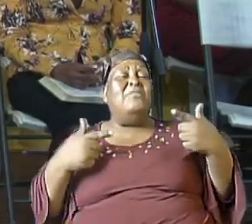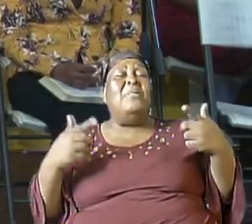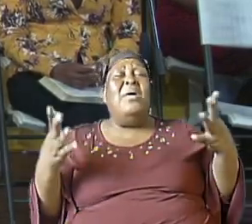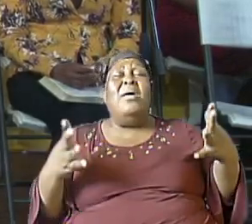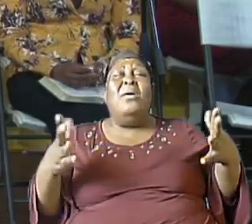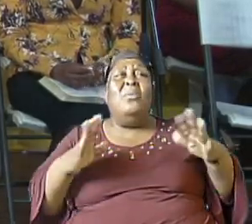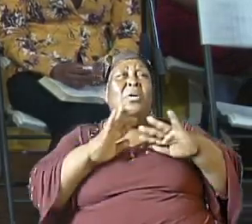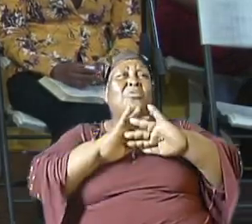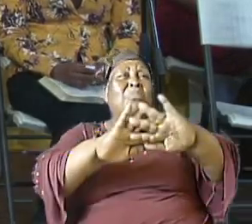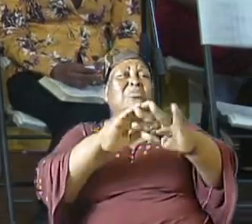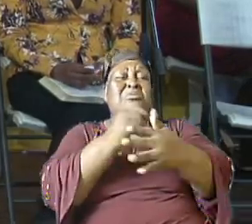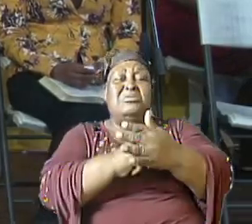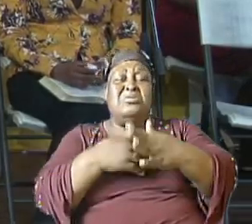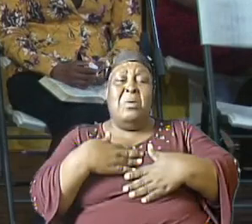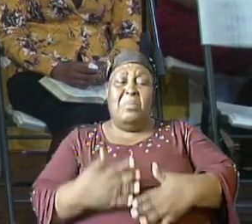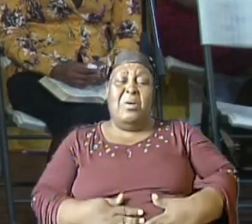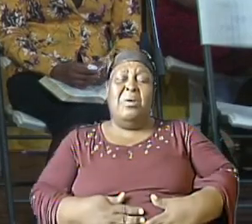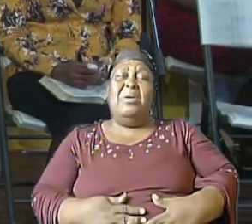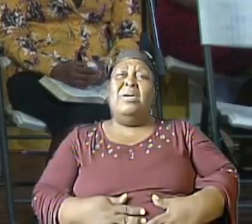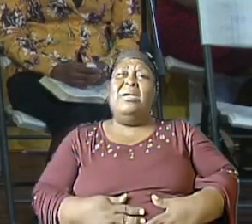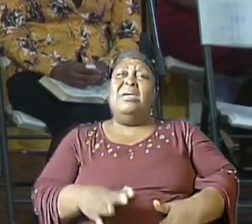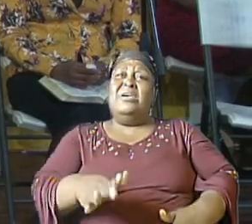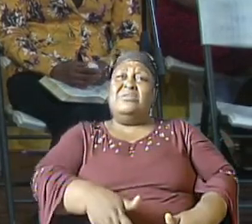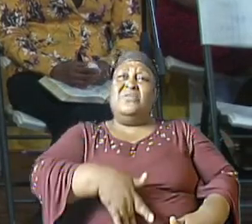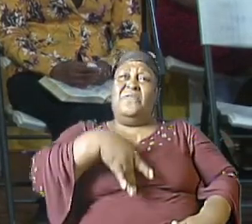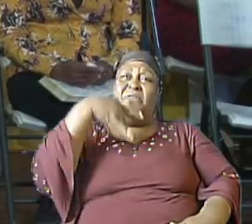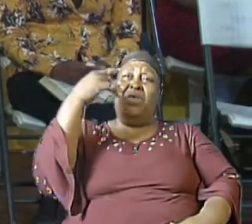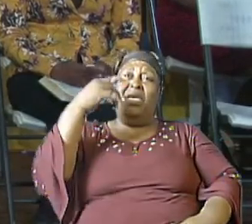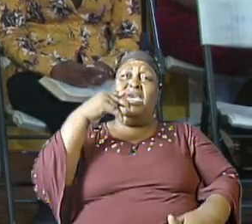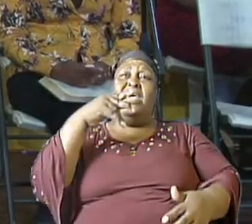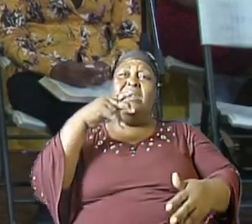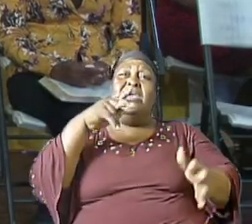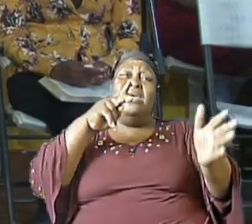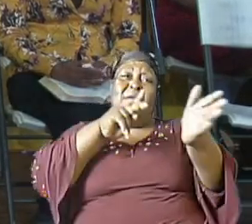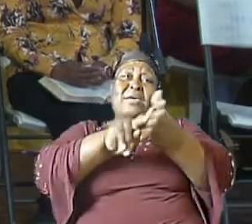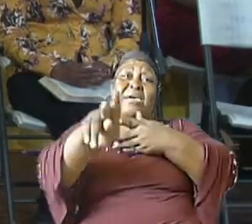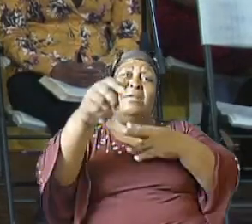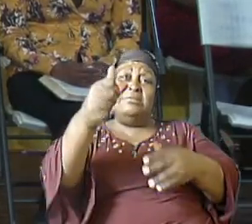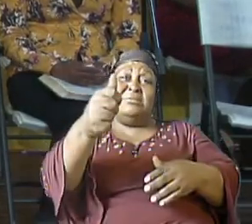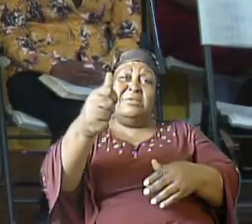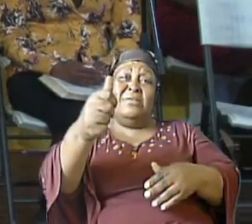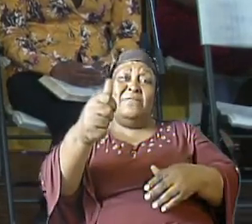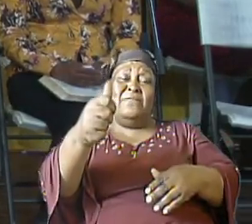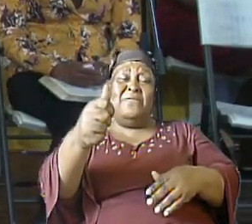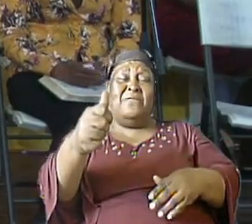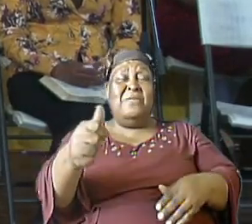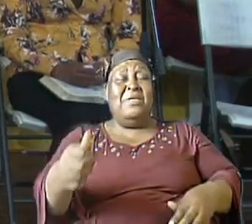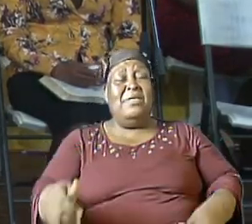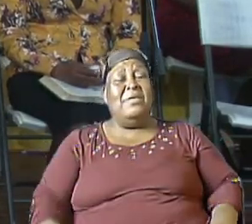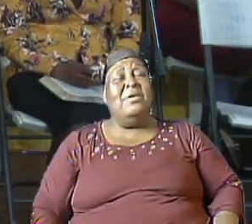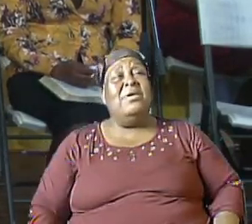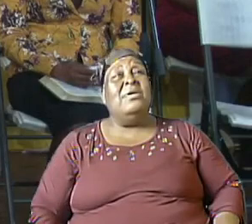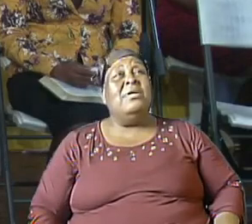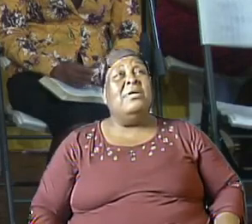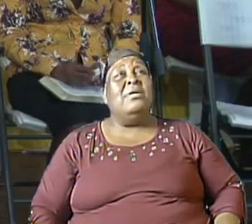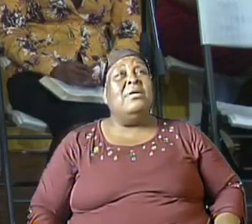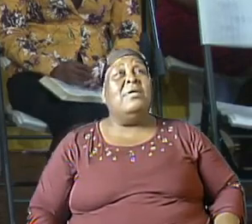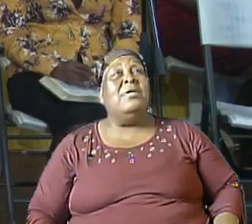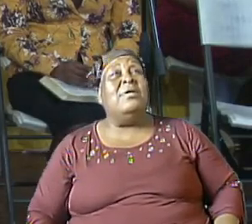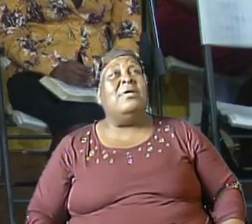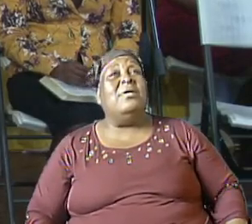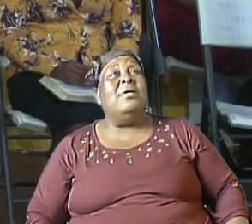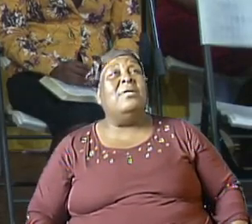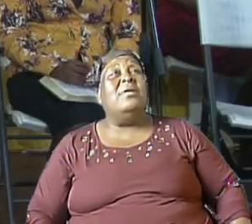push somebody to feel suicidal? And can this happen to a saint? Yes, Brother